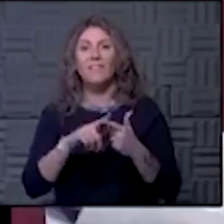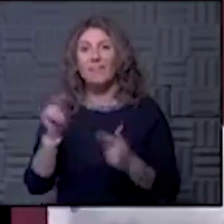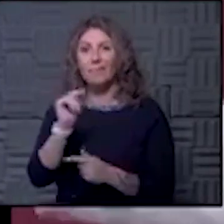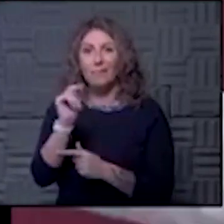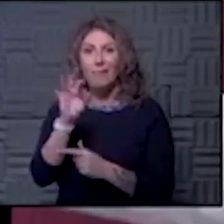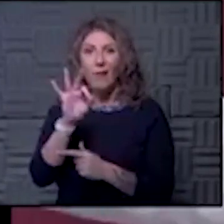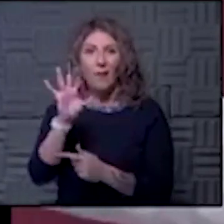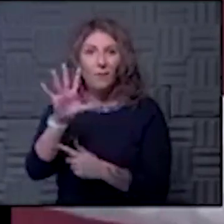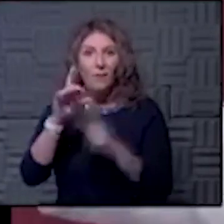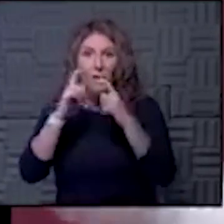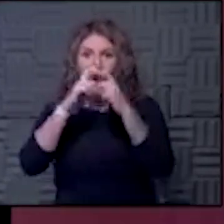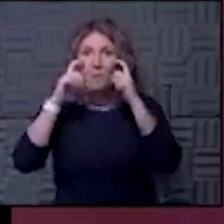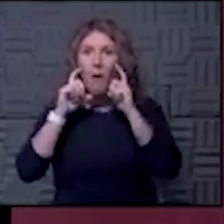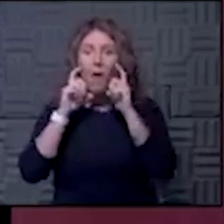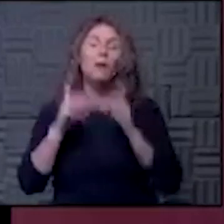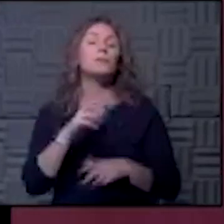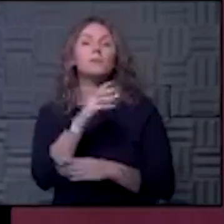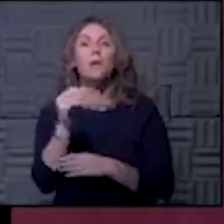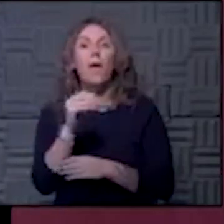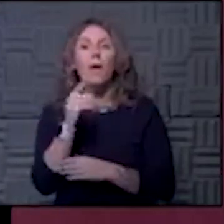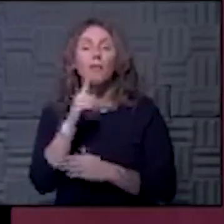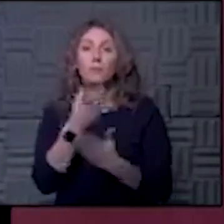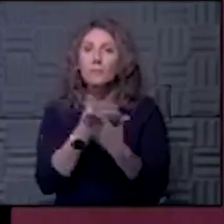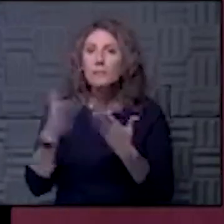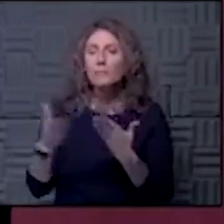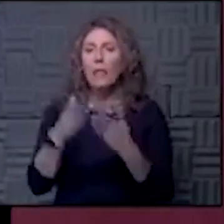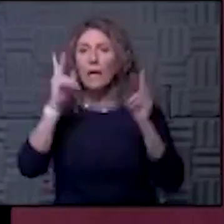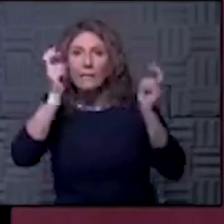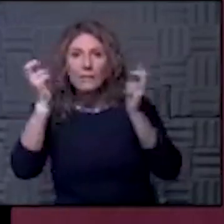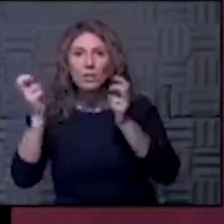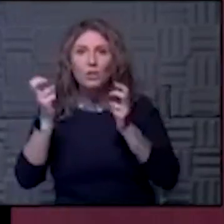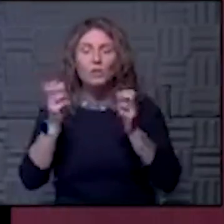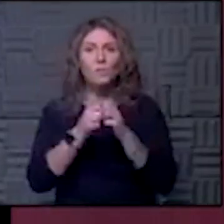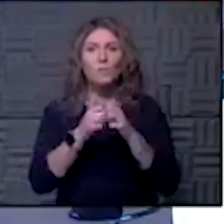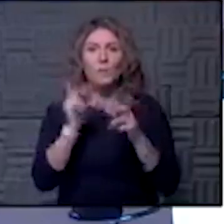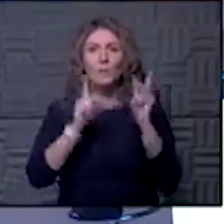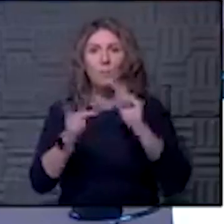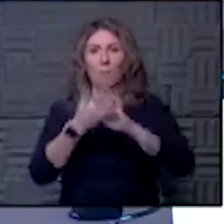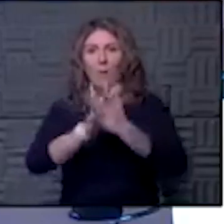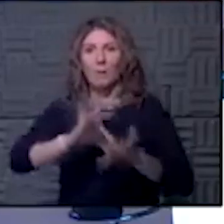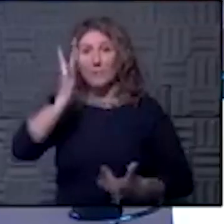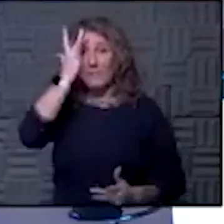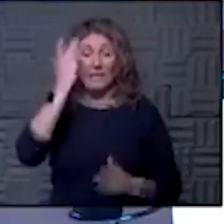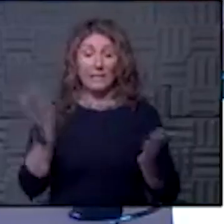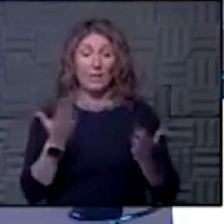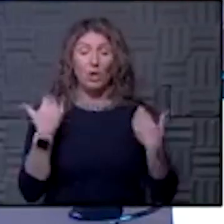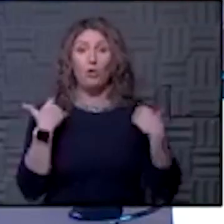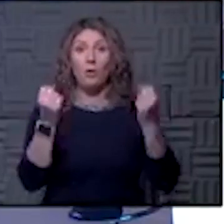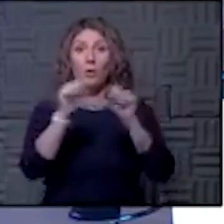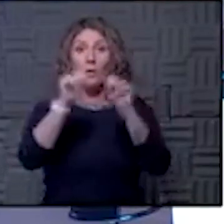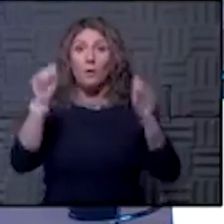another question, because I know there's been some supply chain issues that were not that related to people getting sick. Yeah, and in fact, here at the health system,